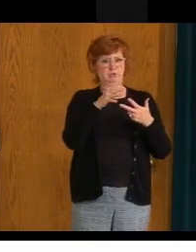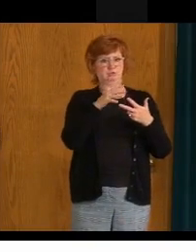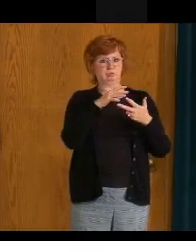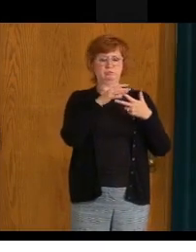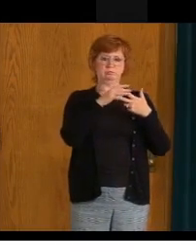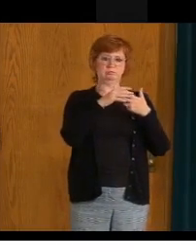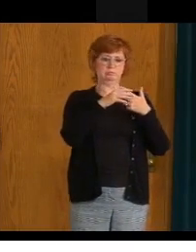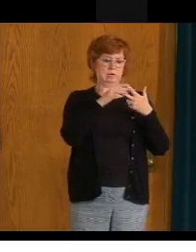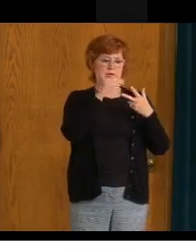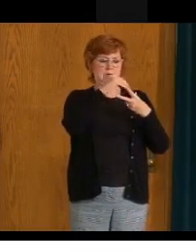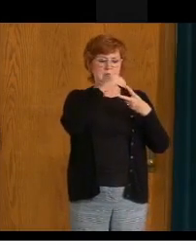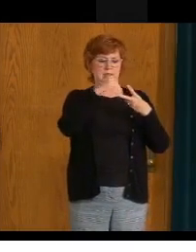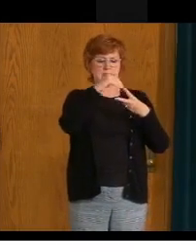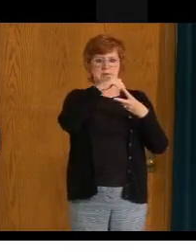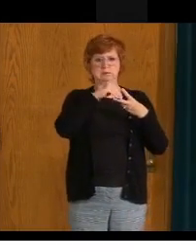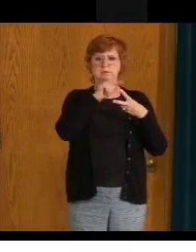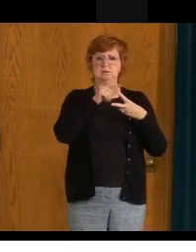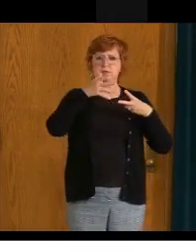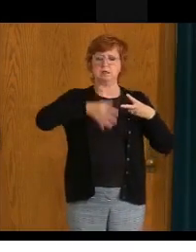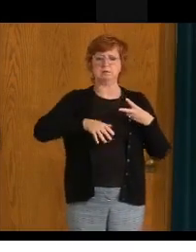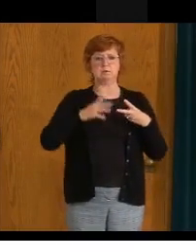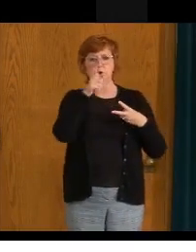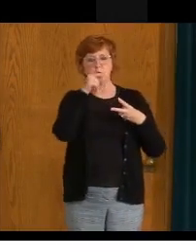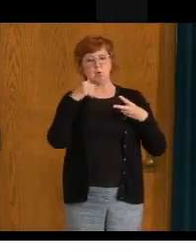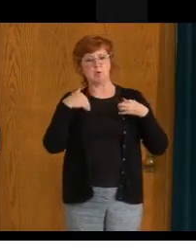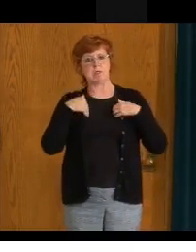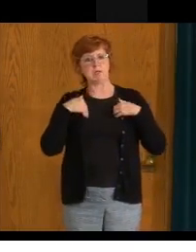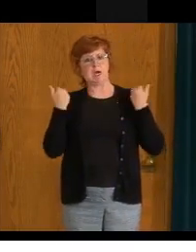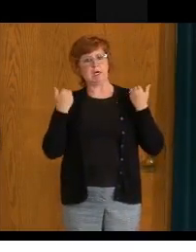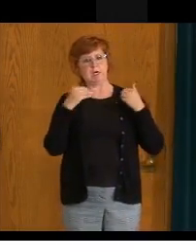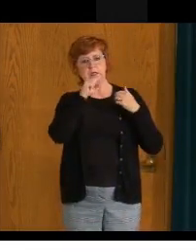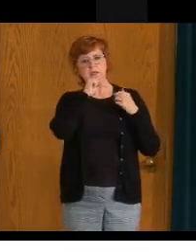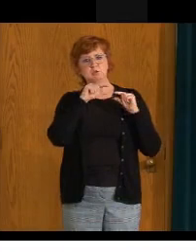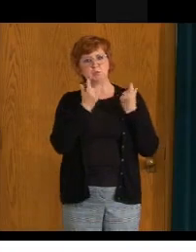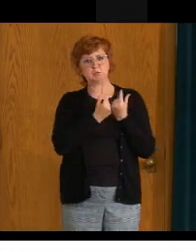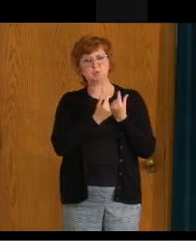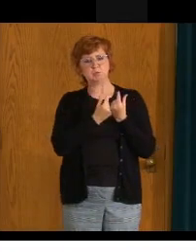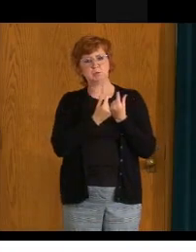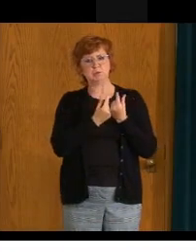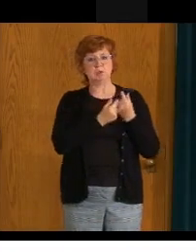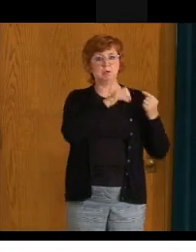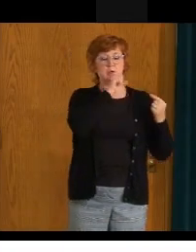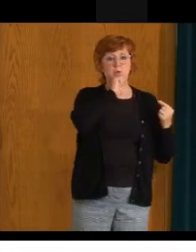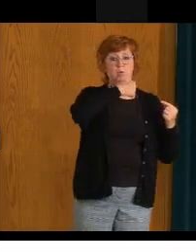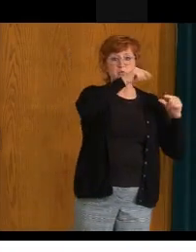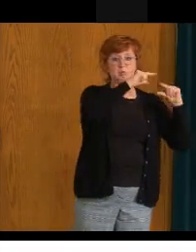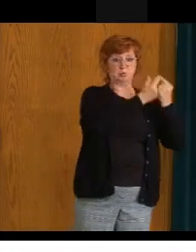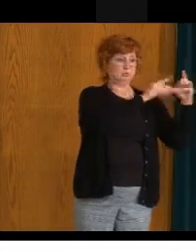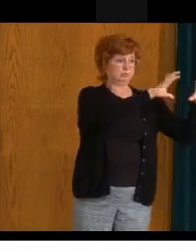focus also on the younger age groups, which we know have a lower uptake than older populations.